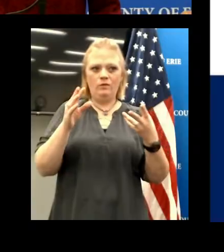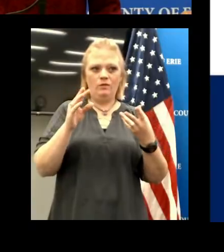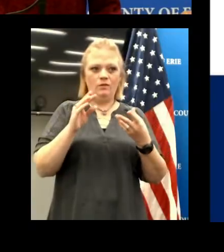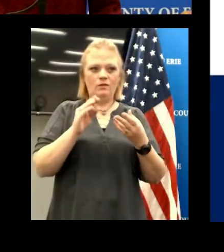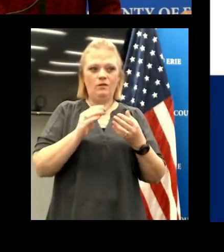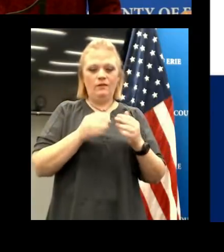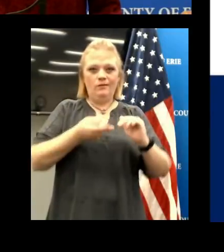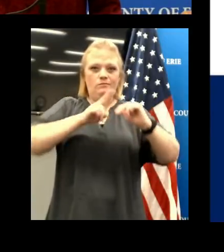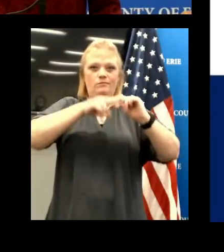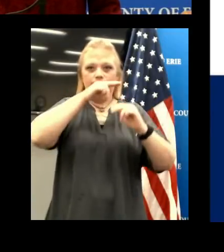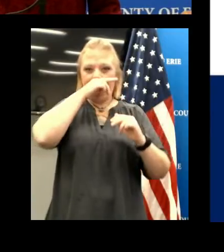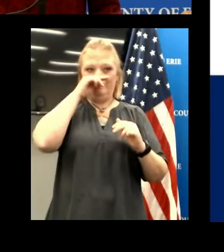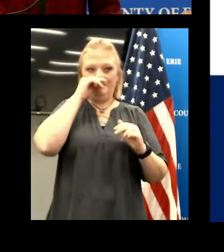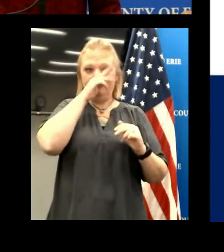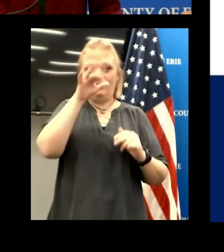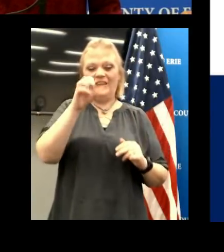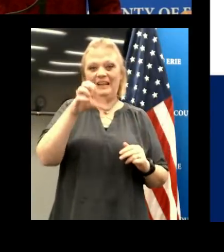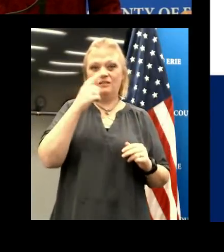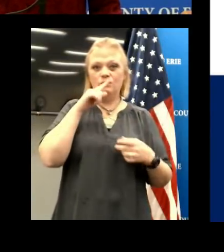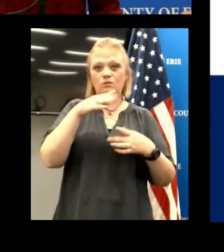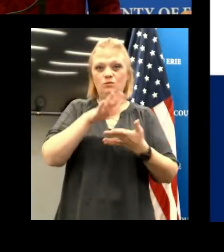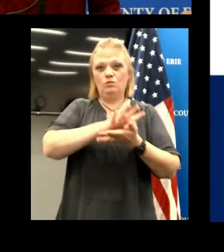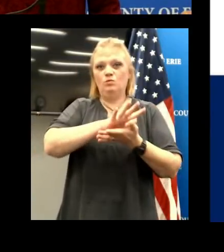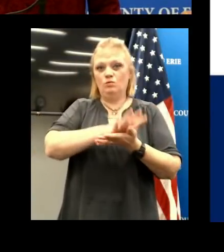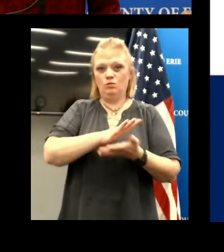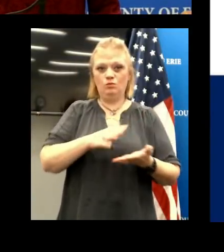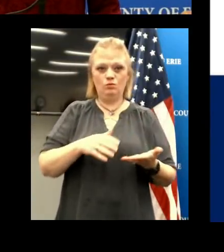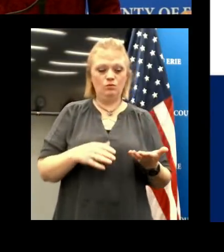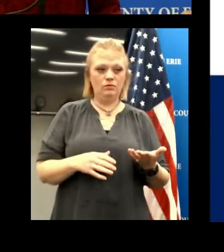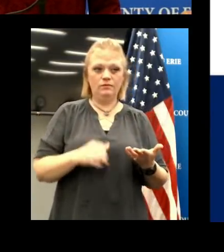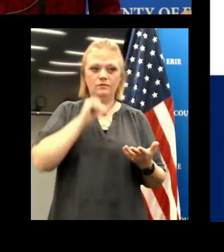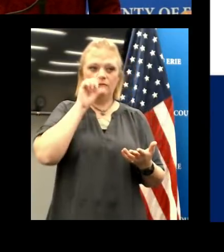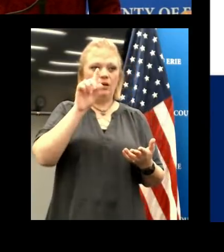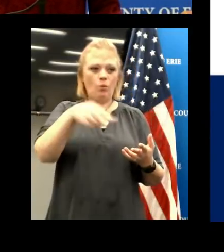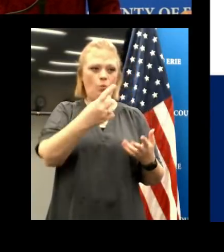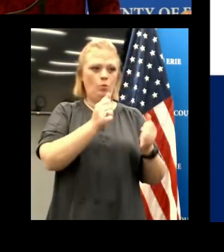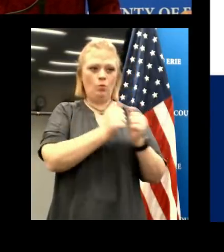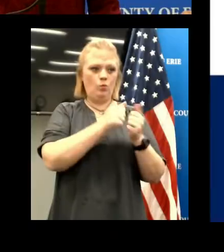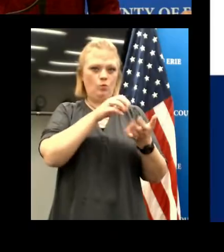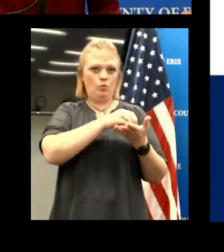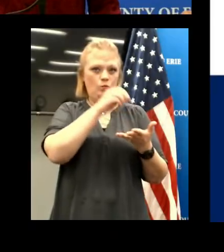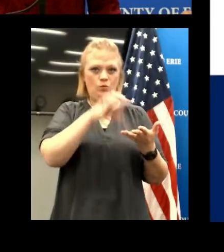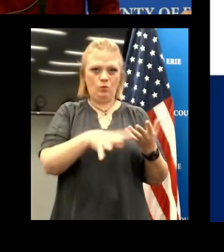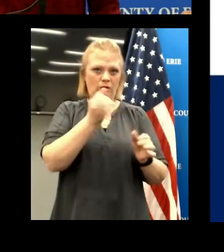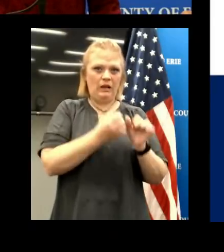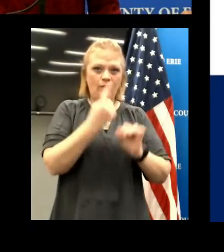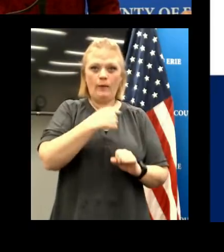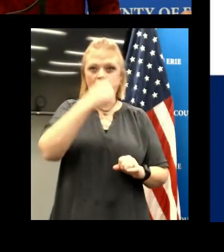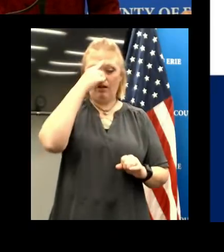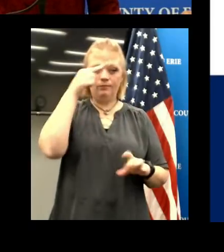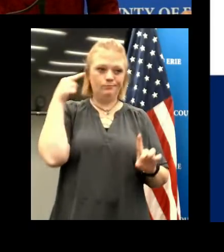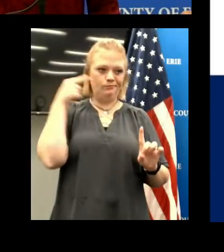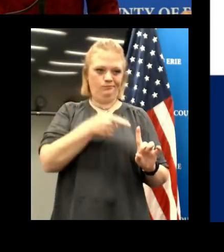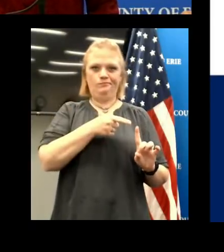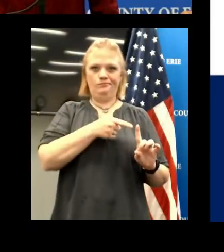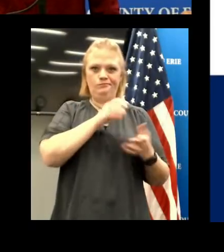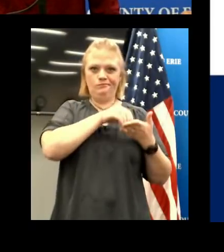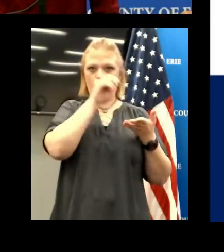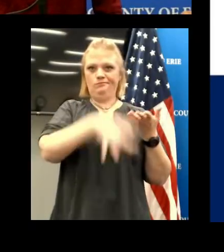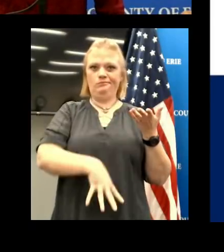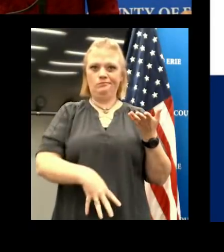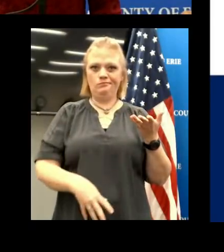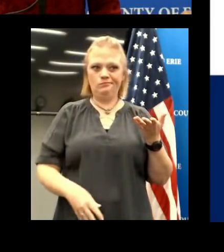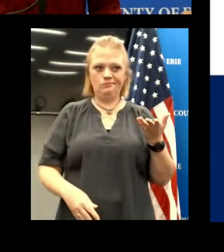that we have seen in schools. And it's not just with students. I know that everybody thinks that it's it's the students